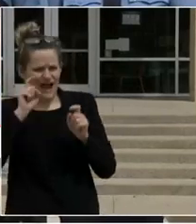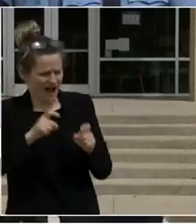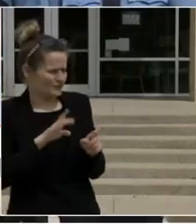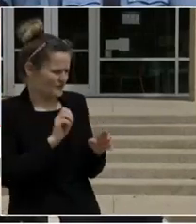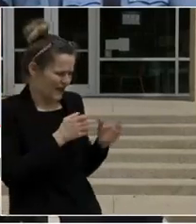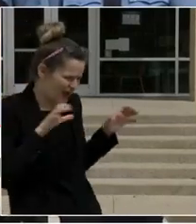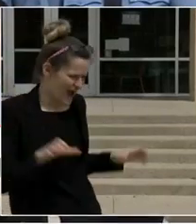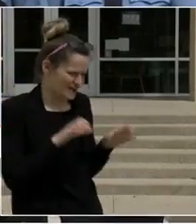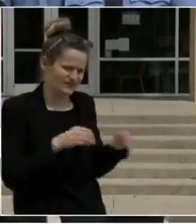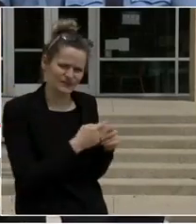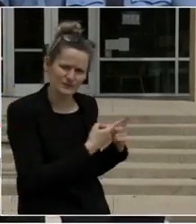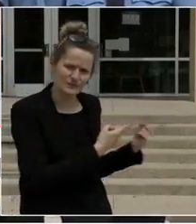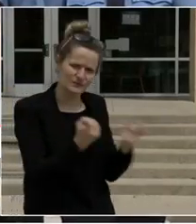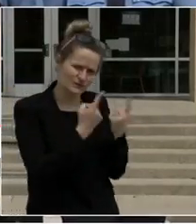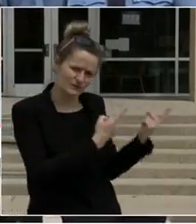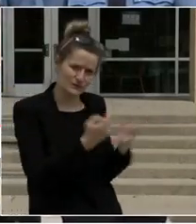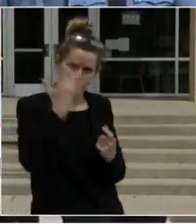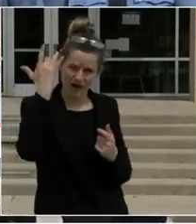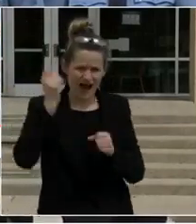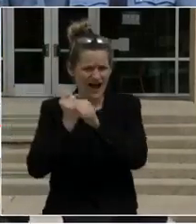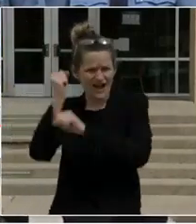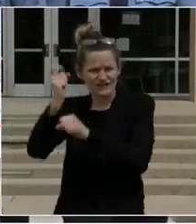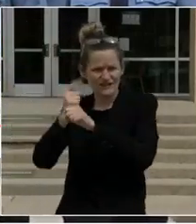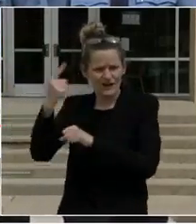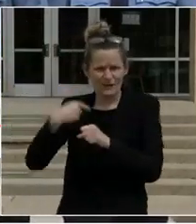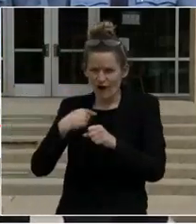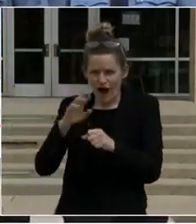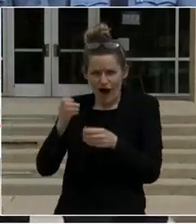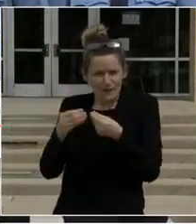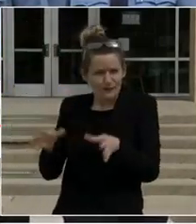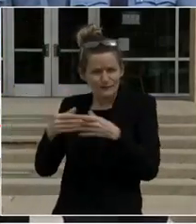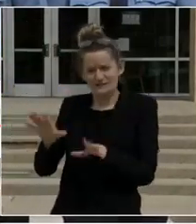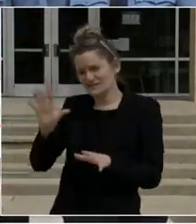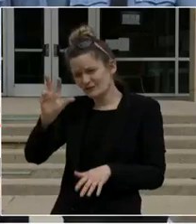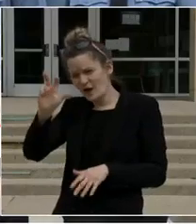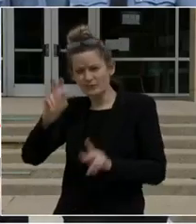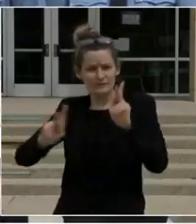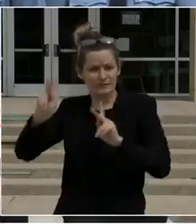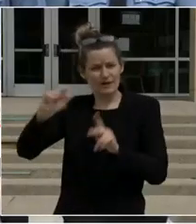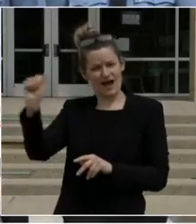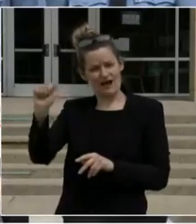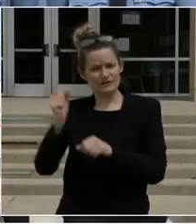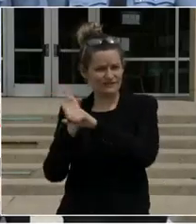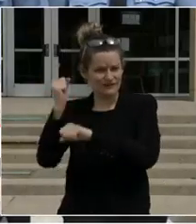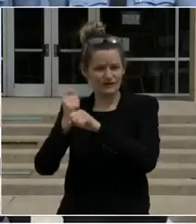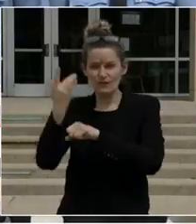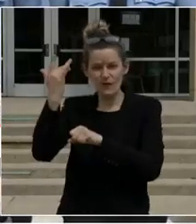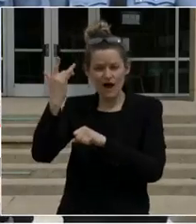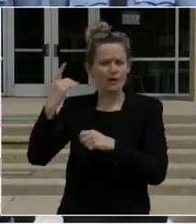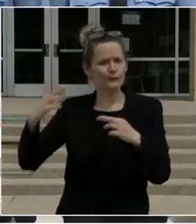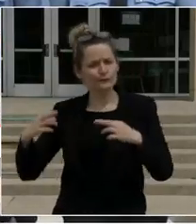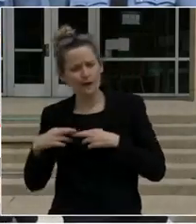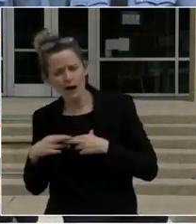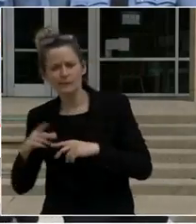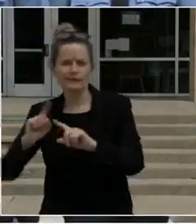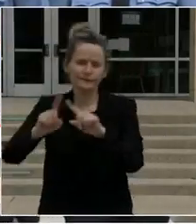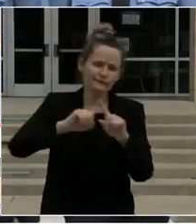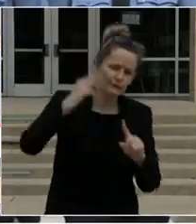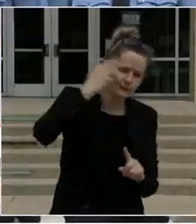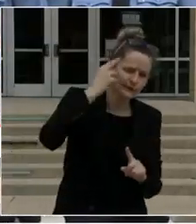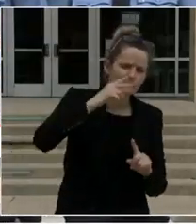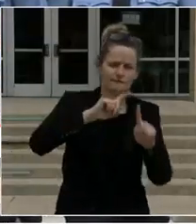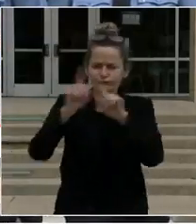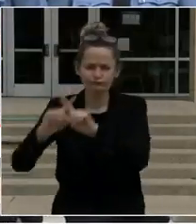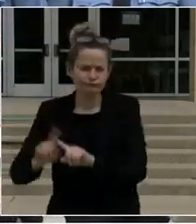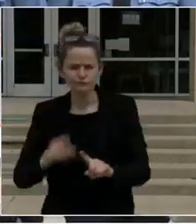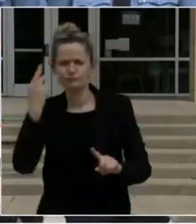year we stand to lose at least 300 people through resignation, through retirements, et cetera, and we want to make sure that we stay on that task. Recruiting